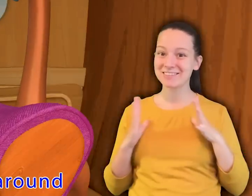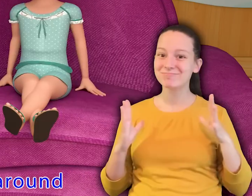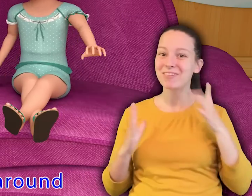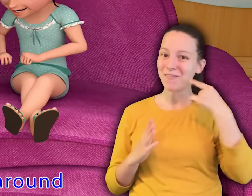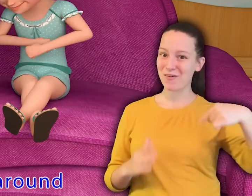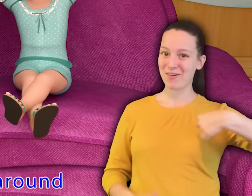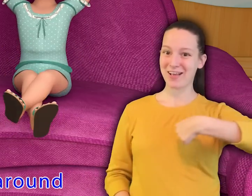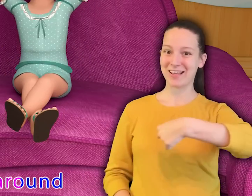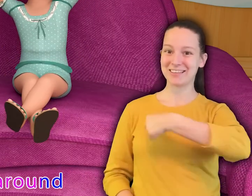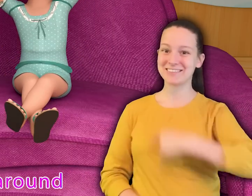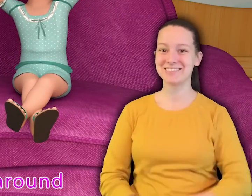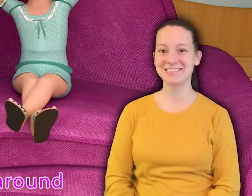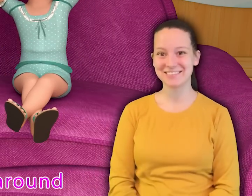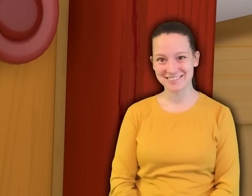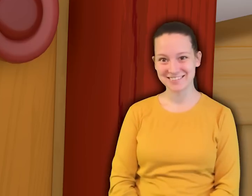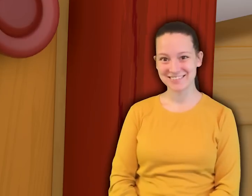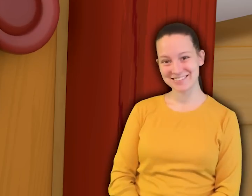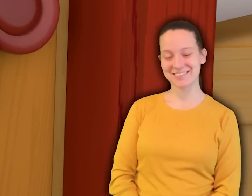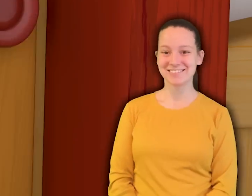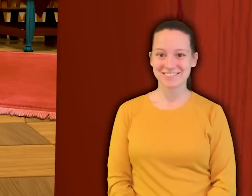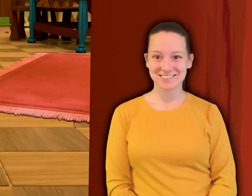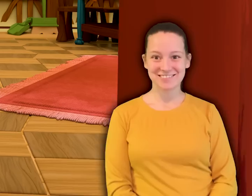vacation for us all around